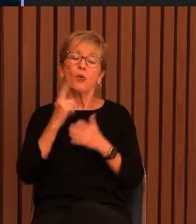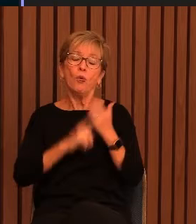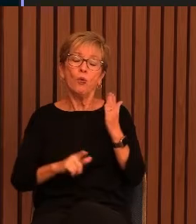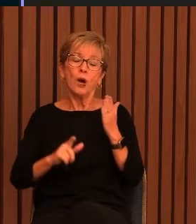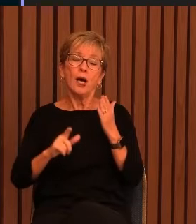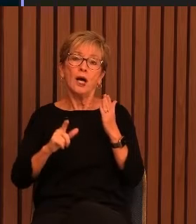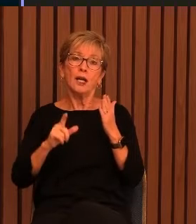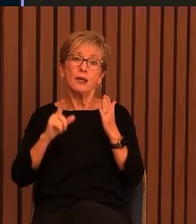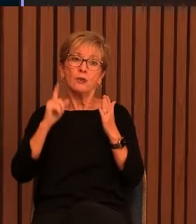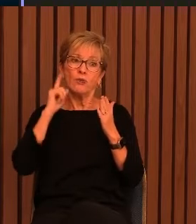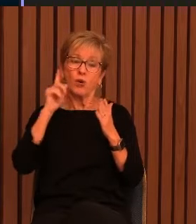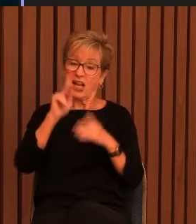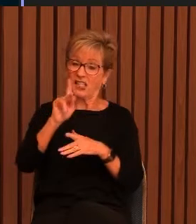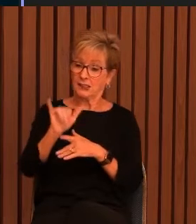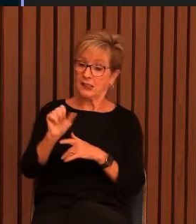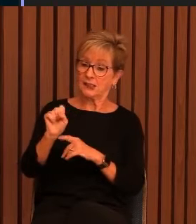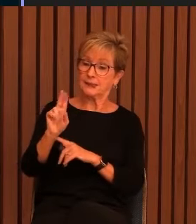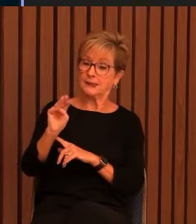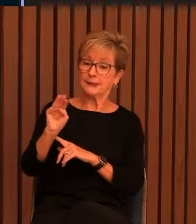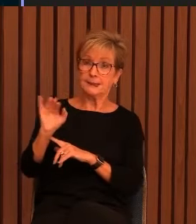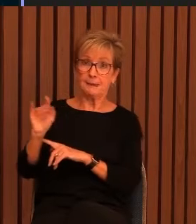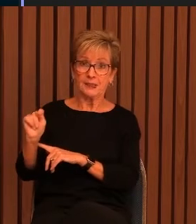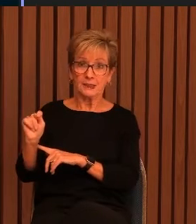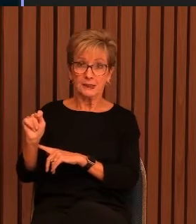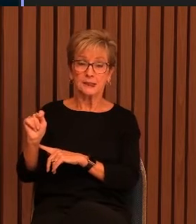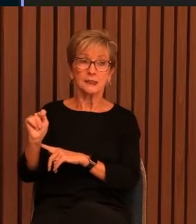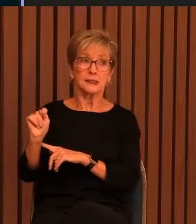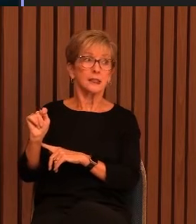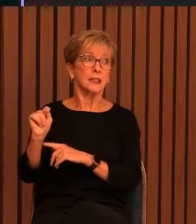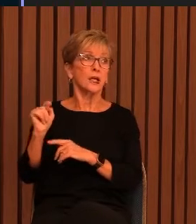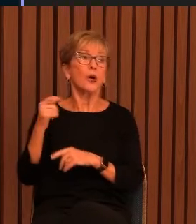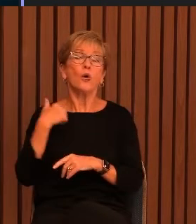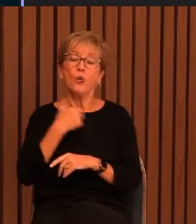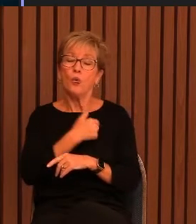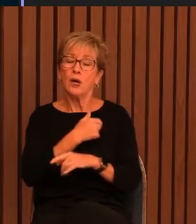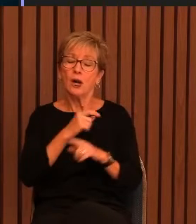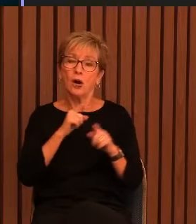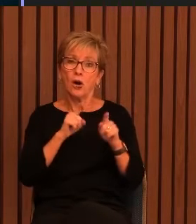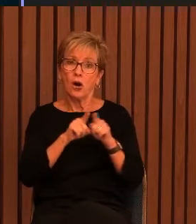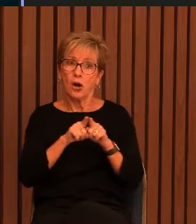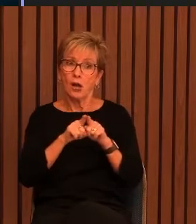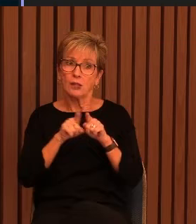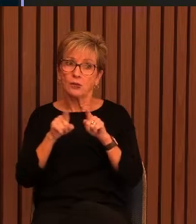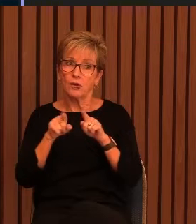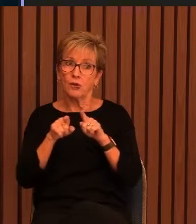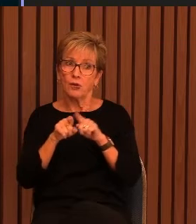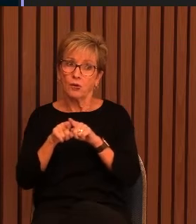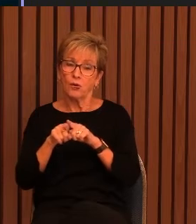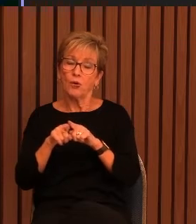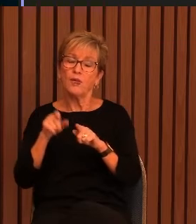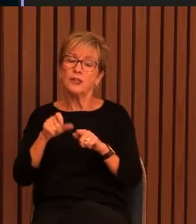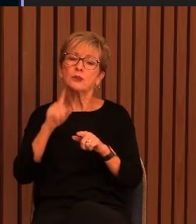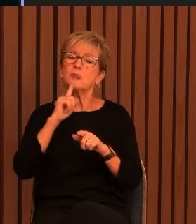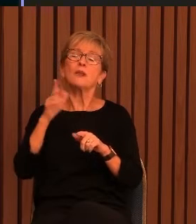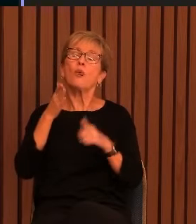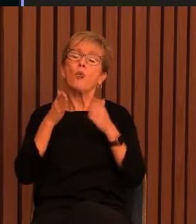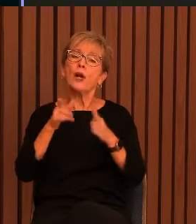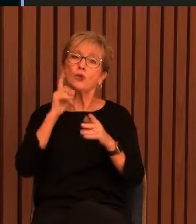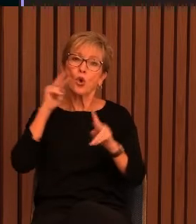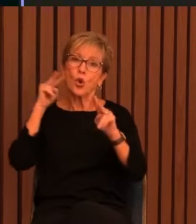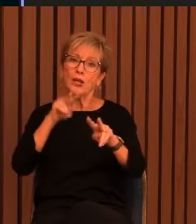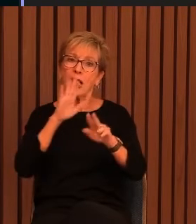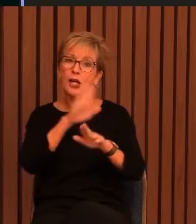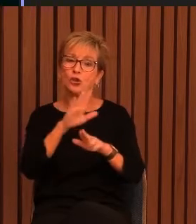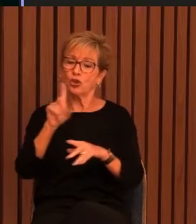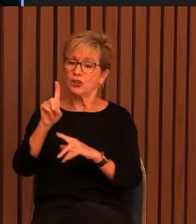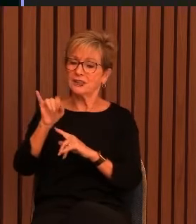Summit, that we're also telling districts, this is ultimately how you also should be looking at your directional systems